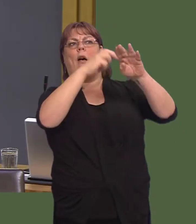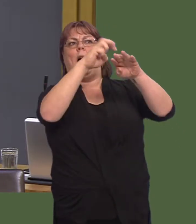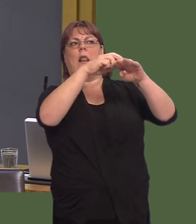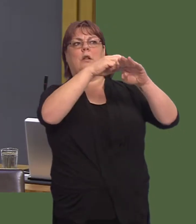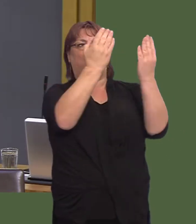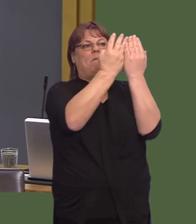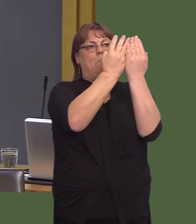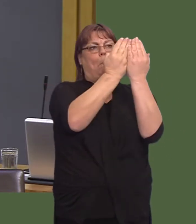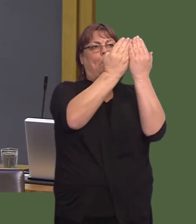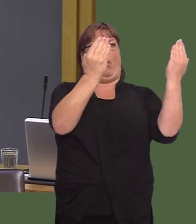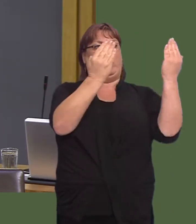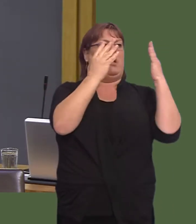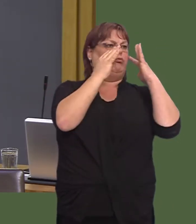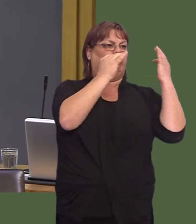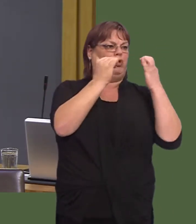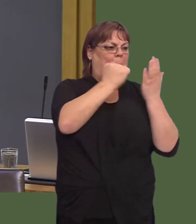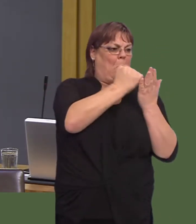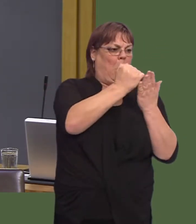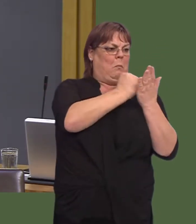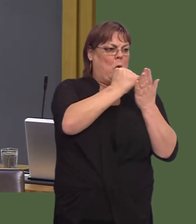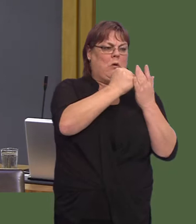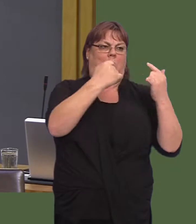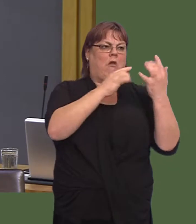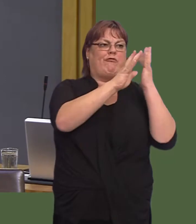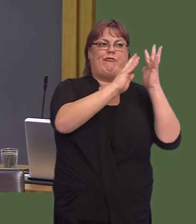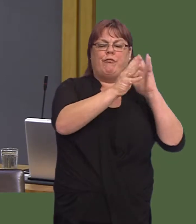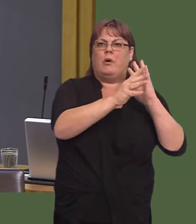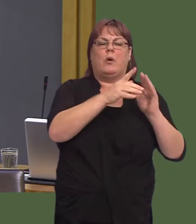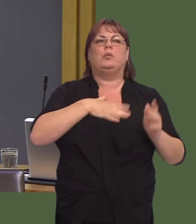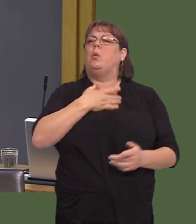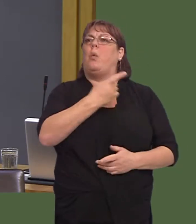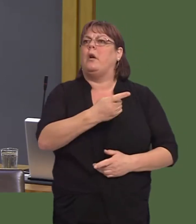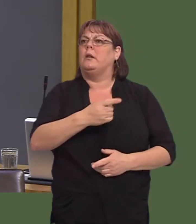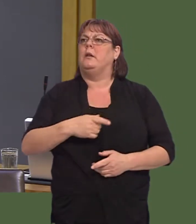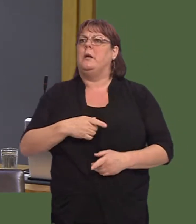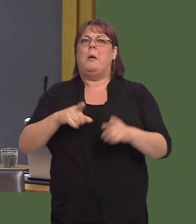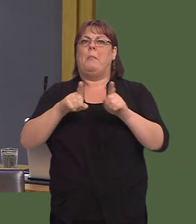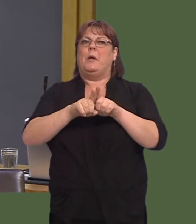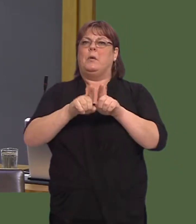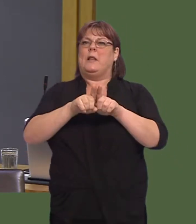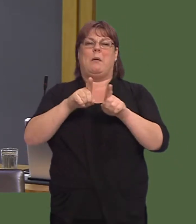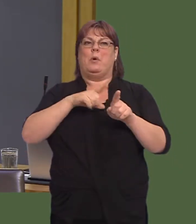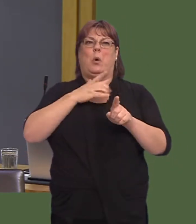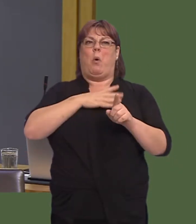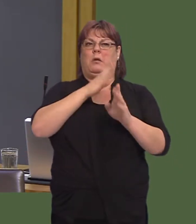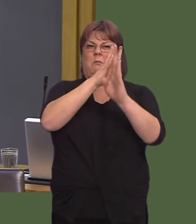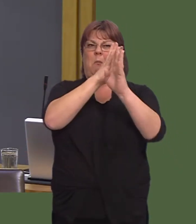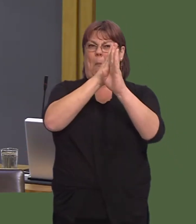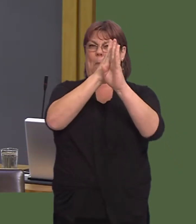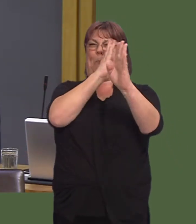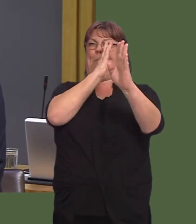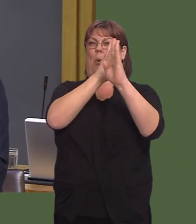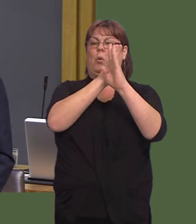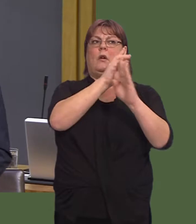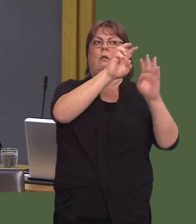but shifting a hard border eastwards is not a solution that would work for Wales, and certainly not for my constituents